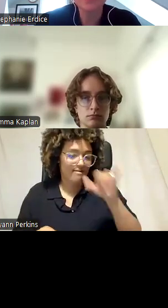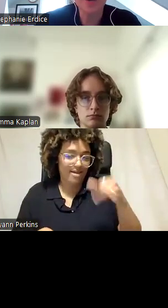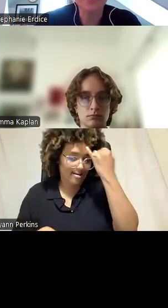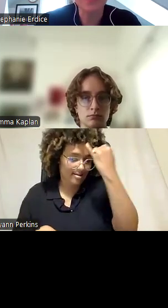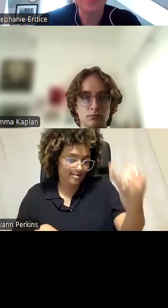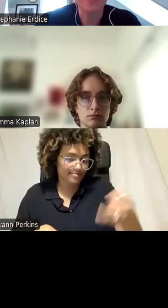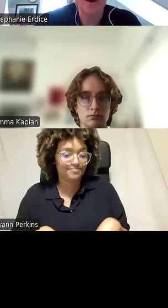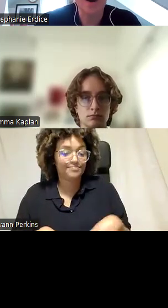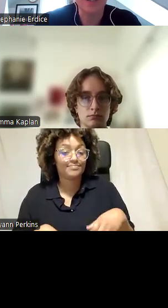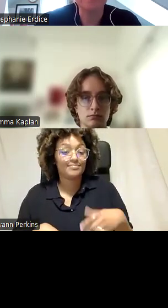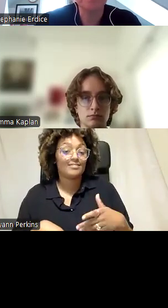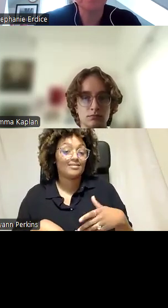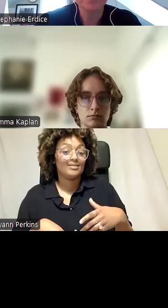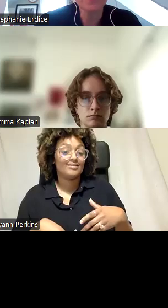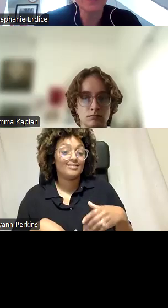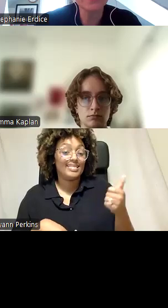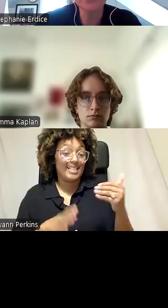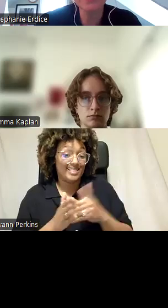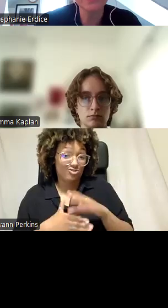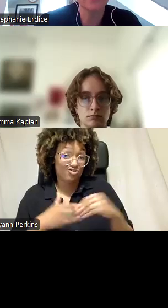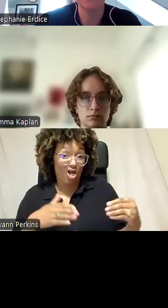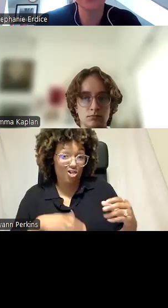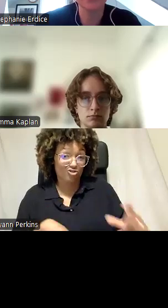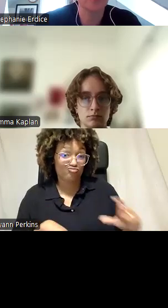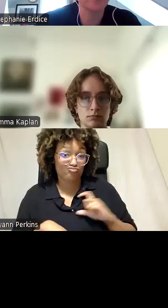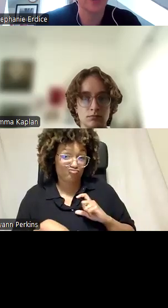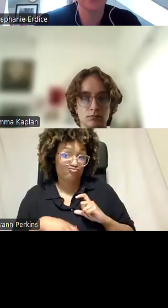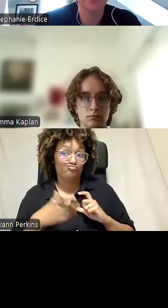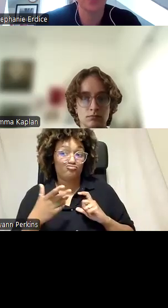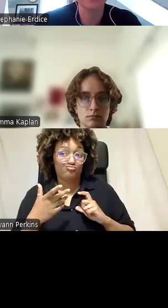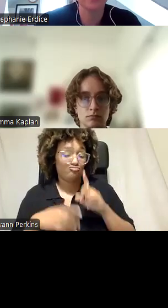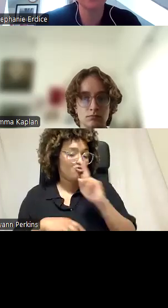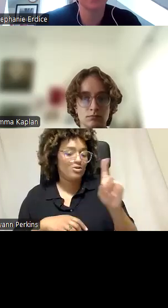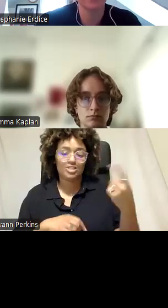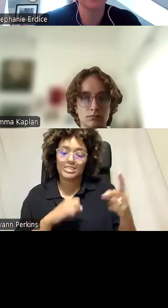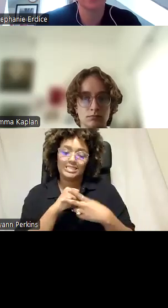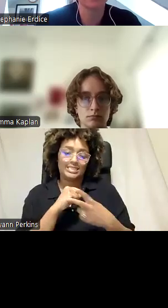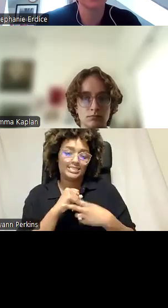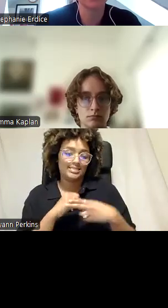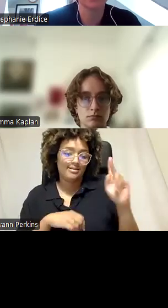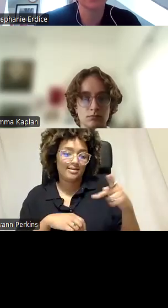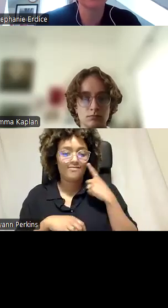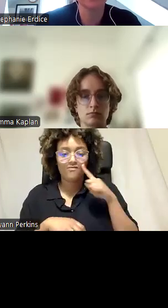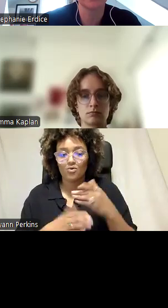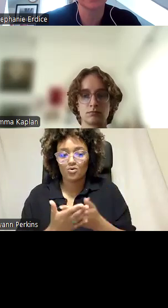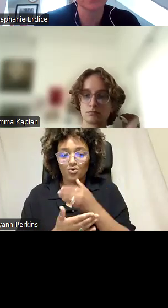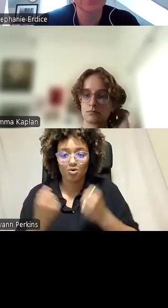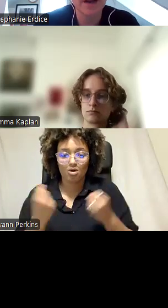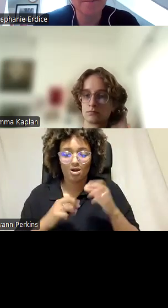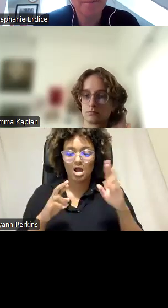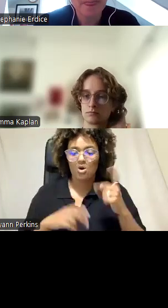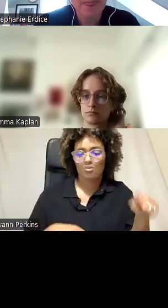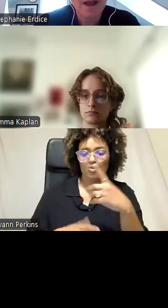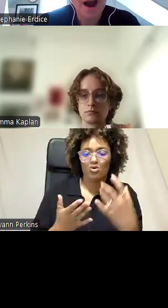extra 10,000, and definitely saving up for a new car. We've got other new cars. I hope you all get the new cars that you deserve. You definitely